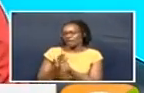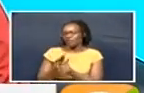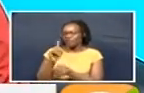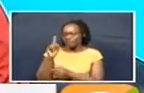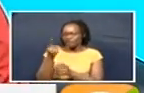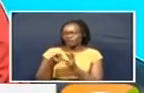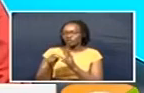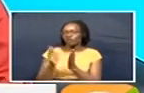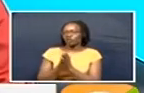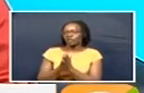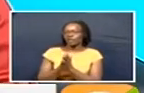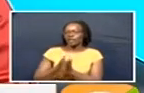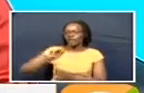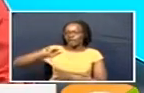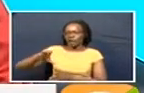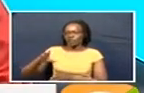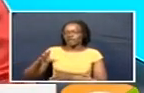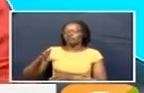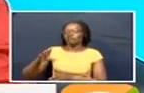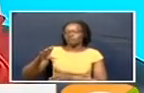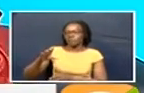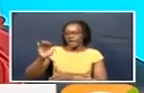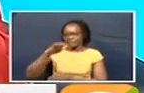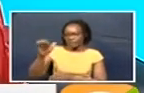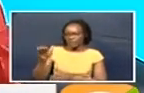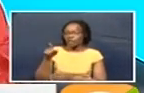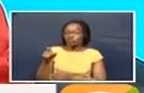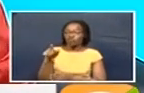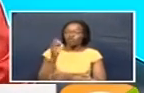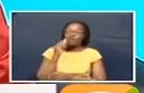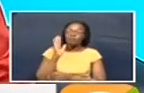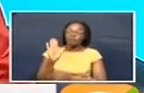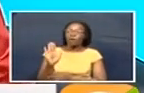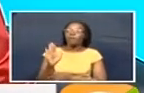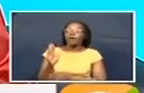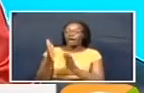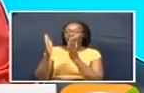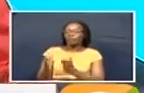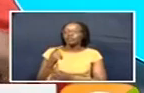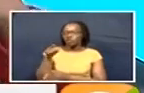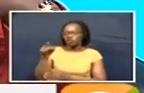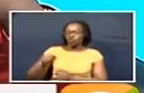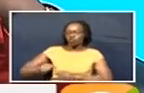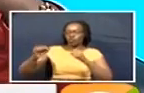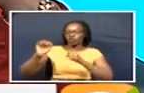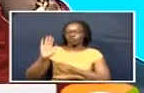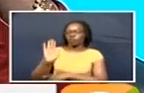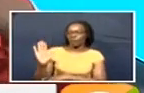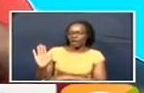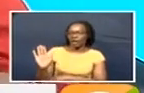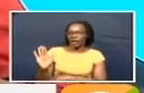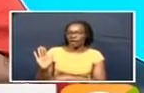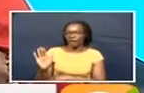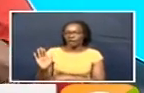with the county assembly, the Nakuru County Assembly. Your experience there, somebody here saying you as their boss,